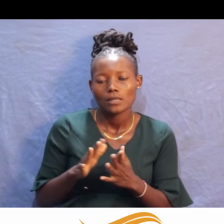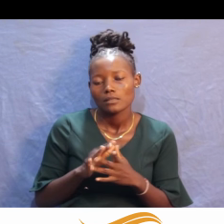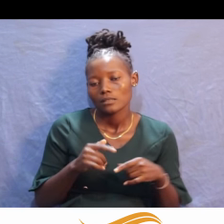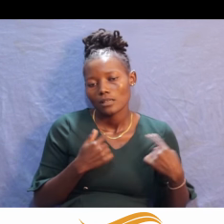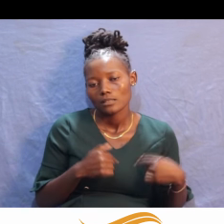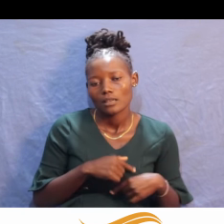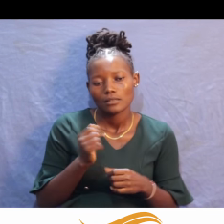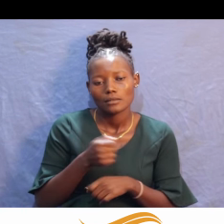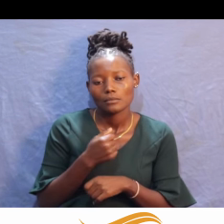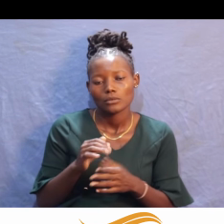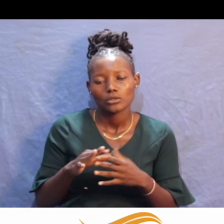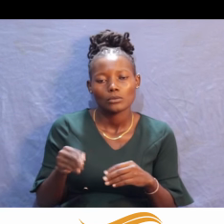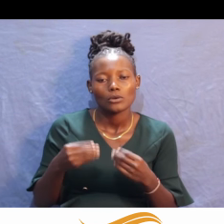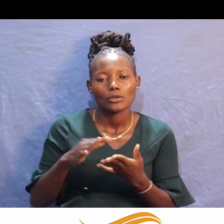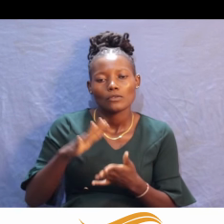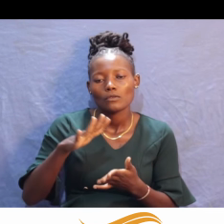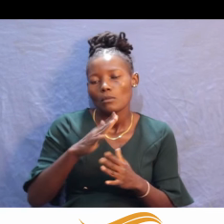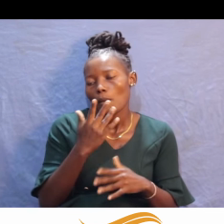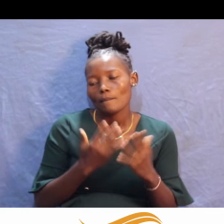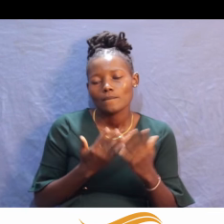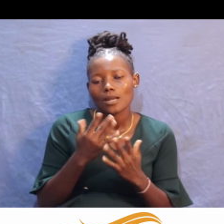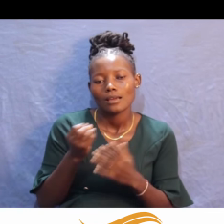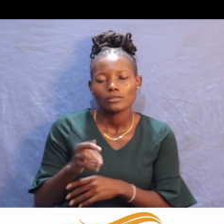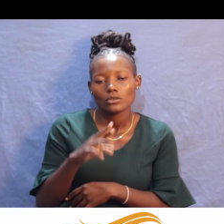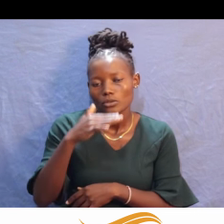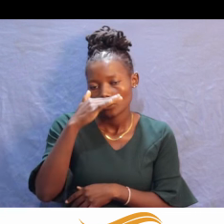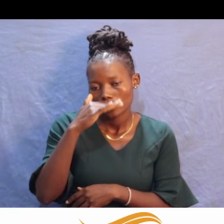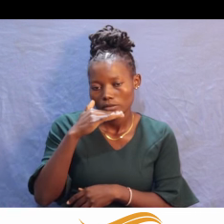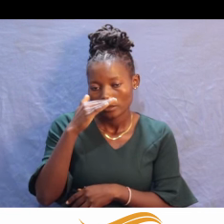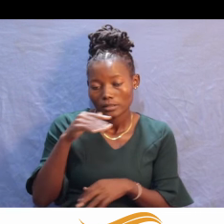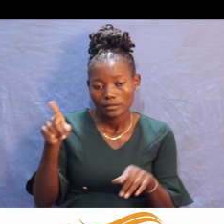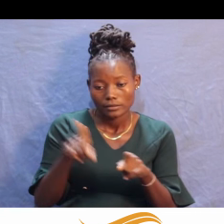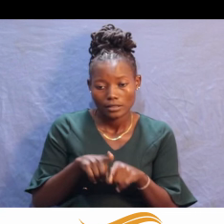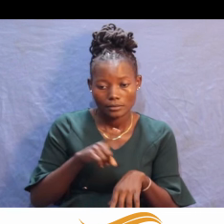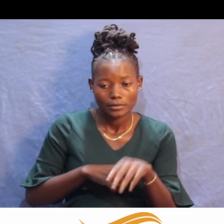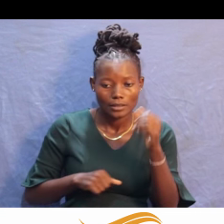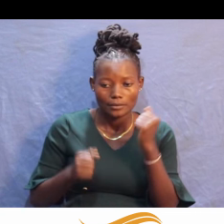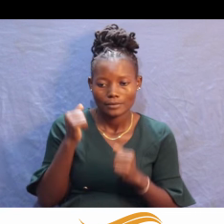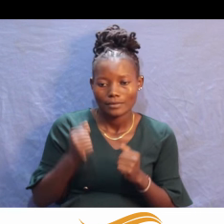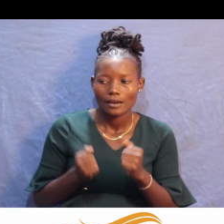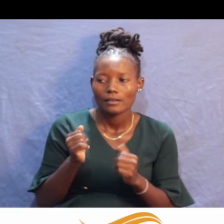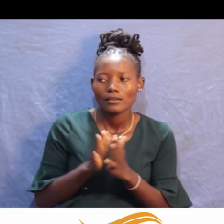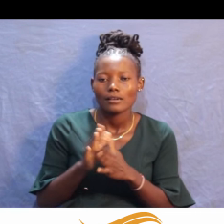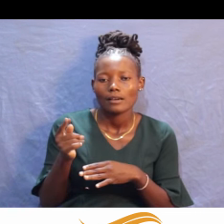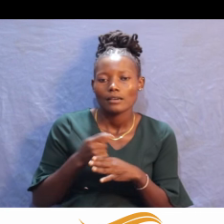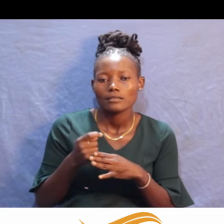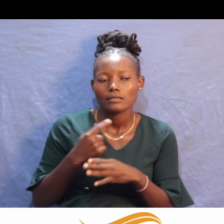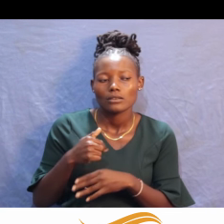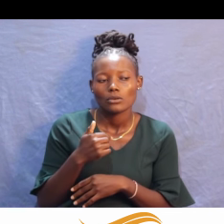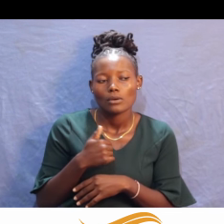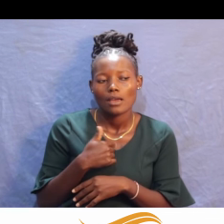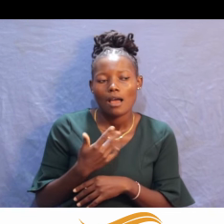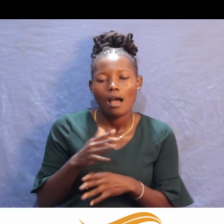oxygen, blood or oxygen. And then also while they're running and training, we have blood pressure.